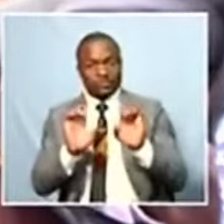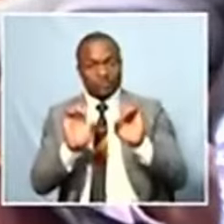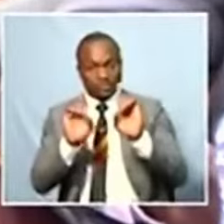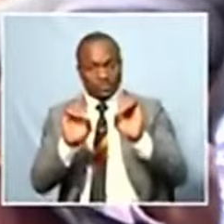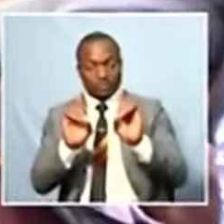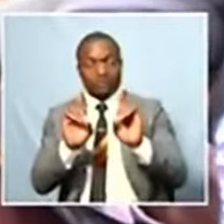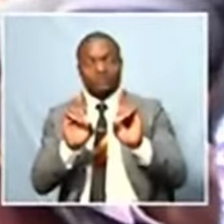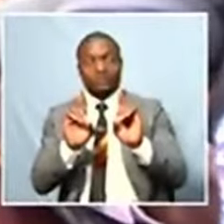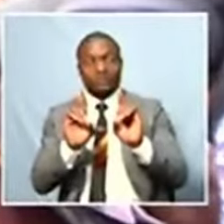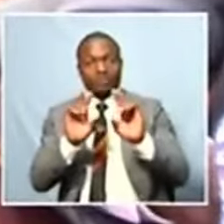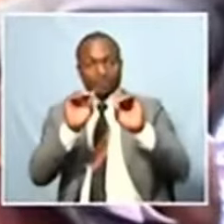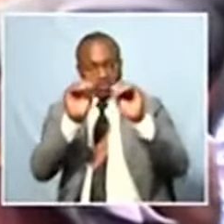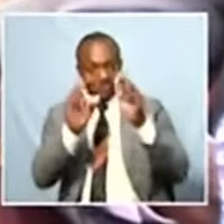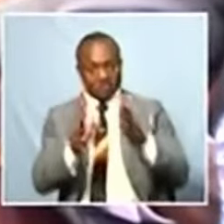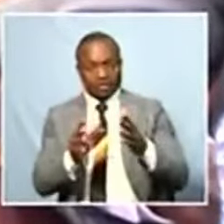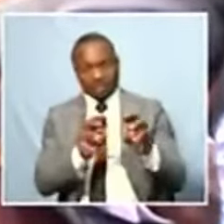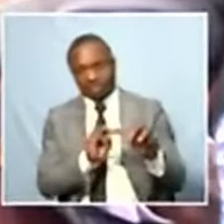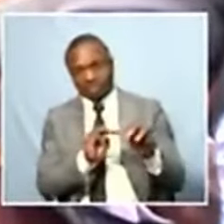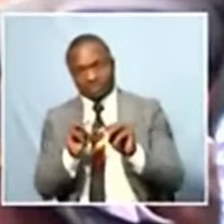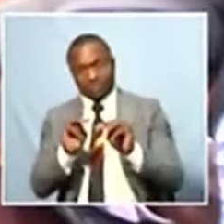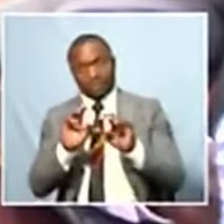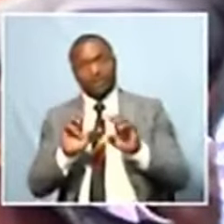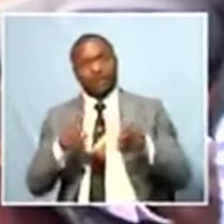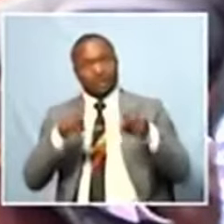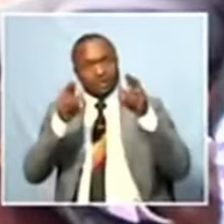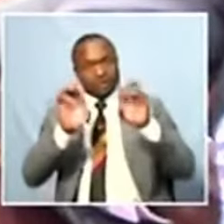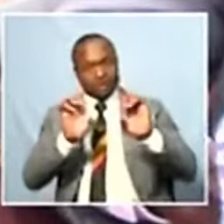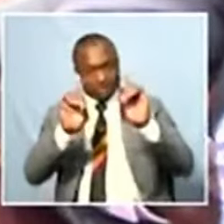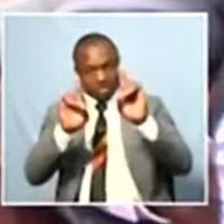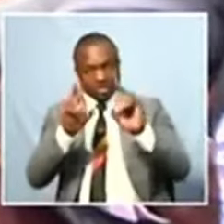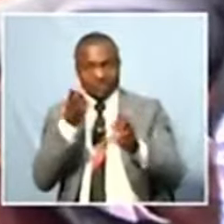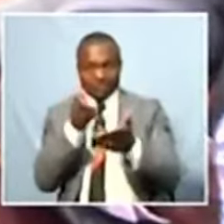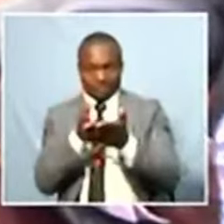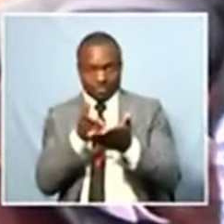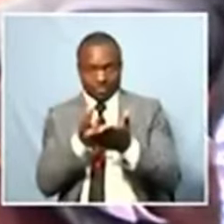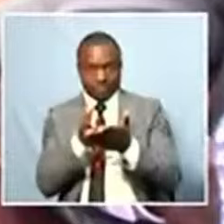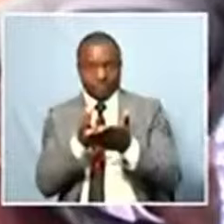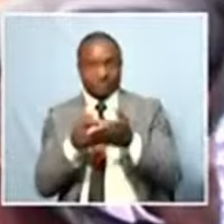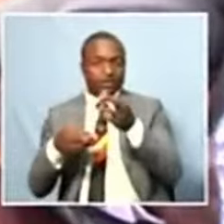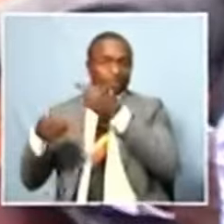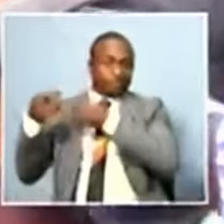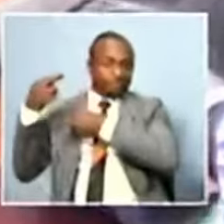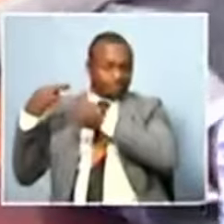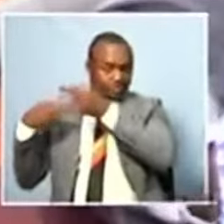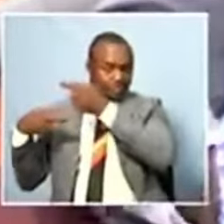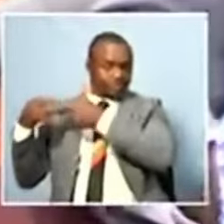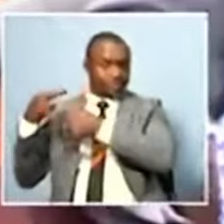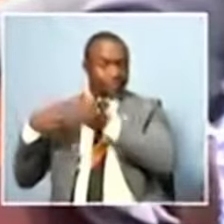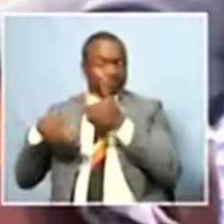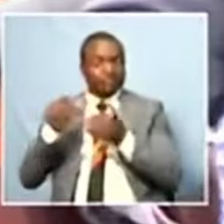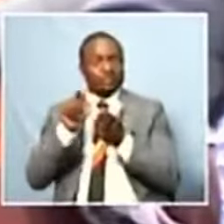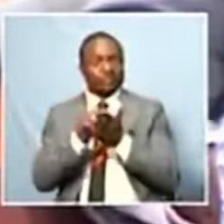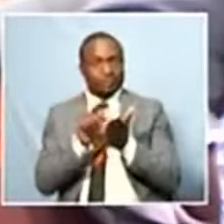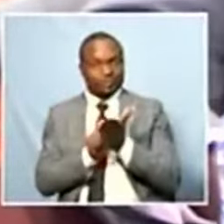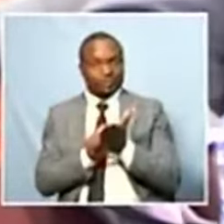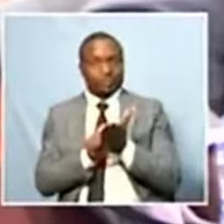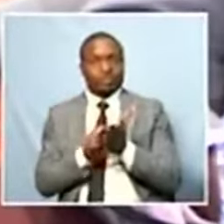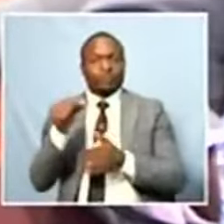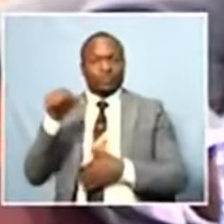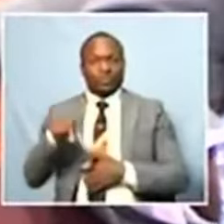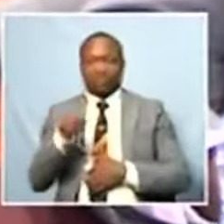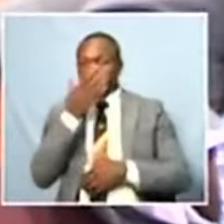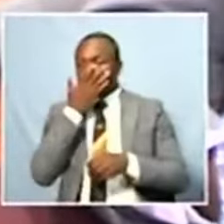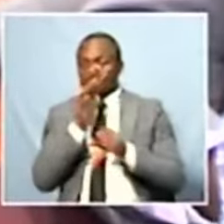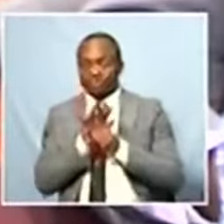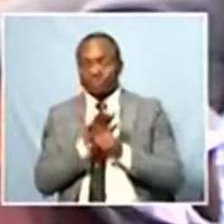colleges shifted to higher education. This necessitated a revision of roles and the quality